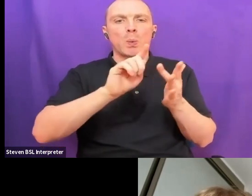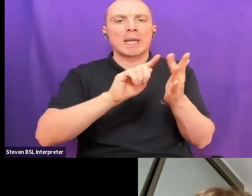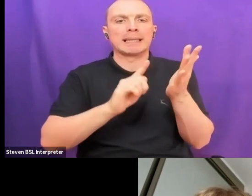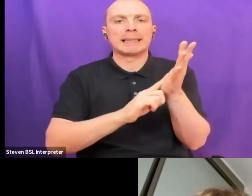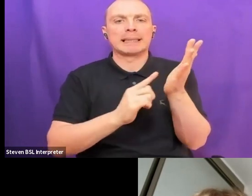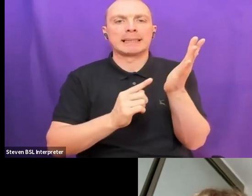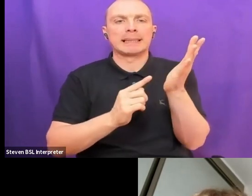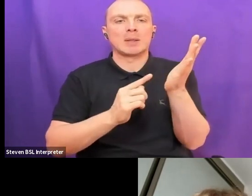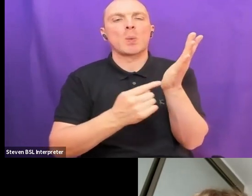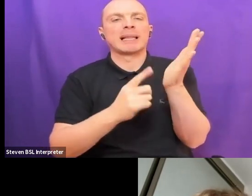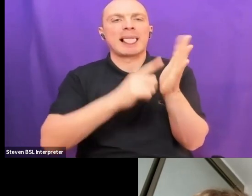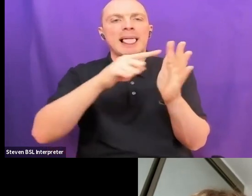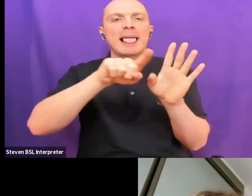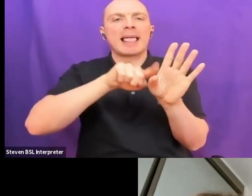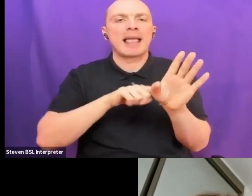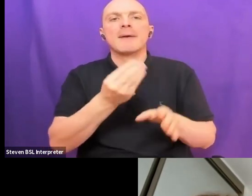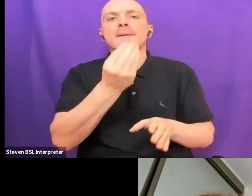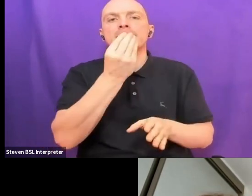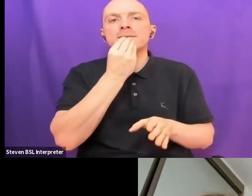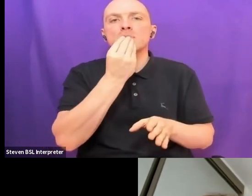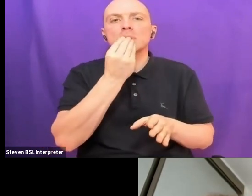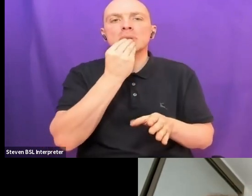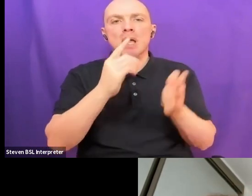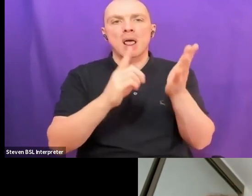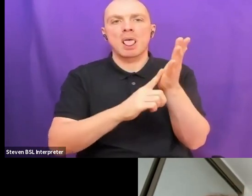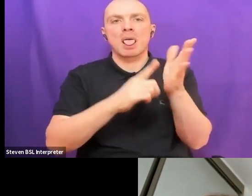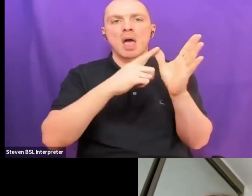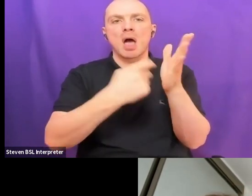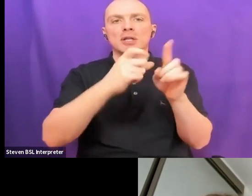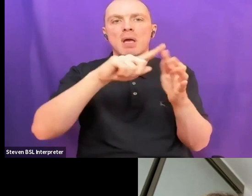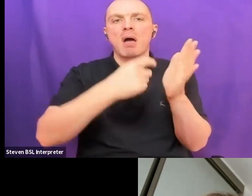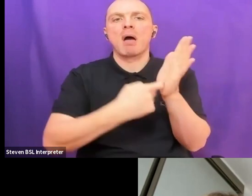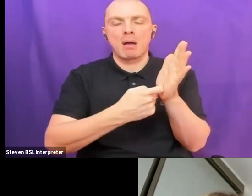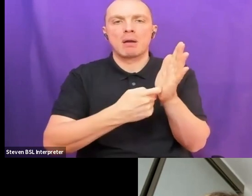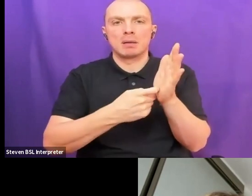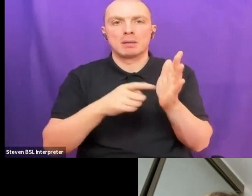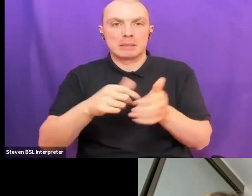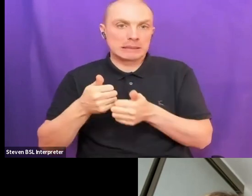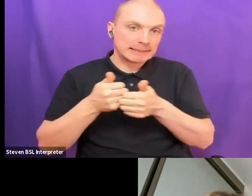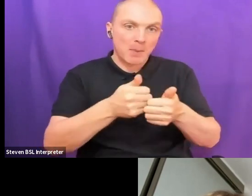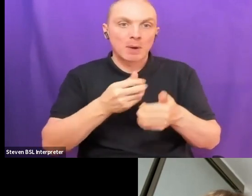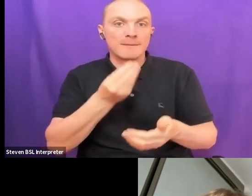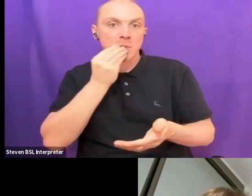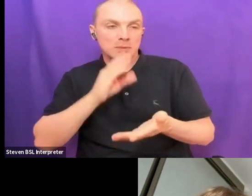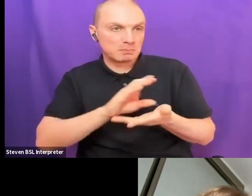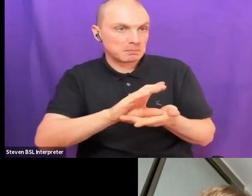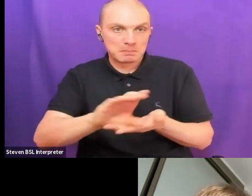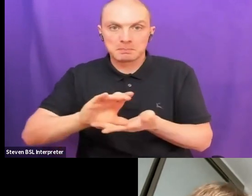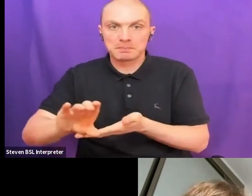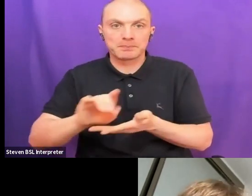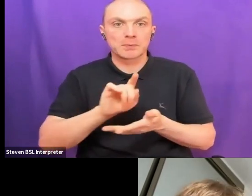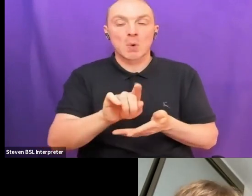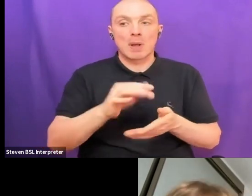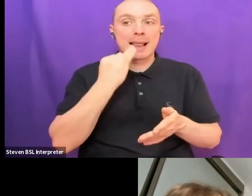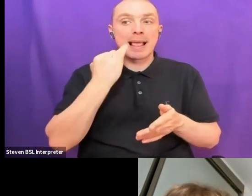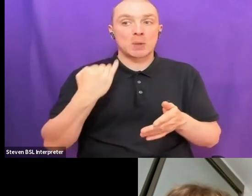little bit about the context. So the context really of this is the just this last week, I think, signed Ayrshire